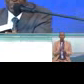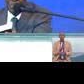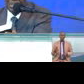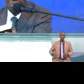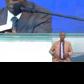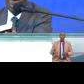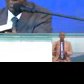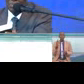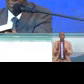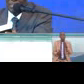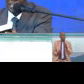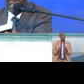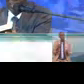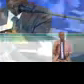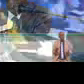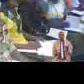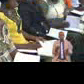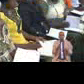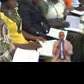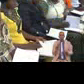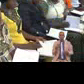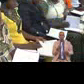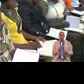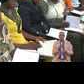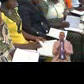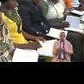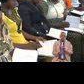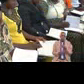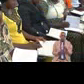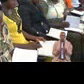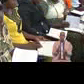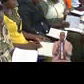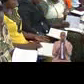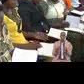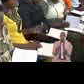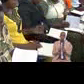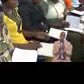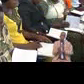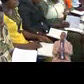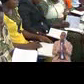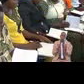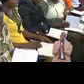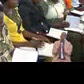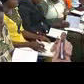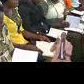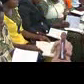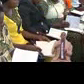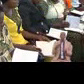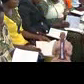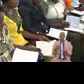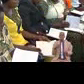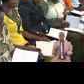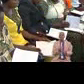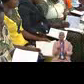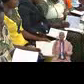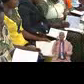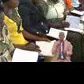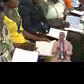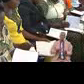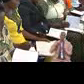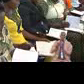we suffer with him, that we may also be glorified